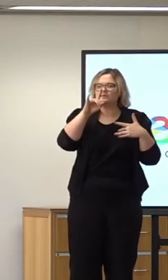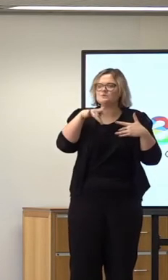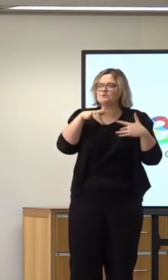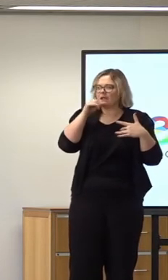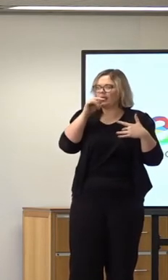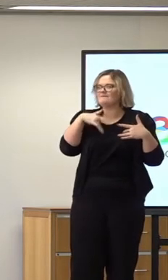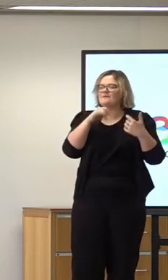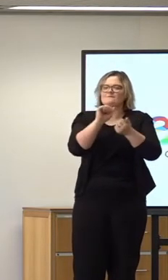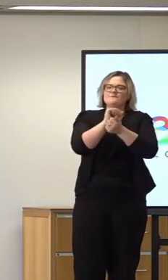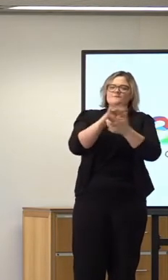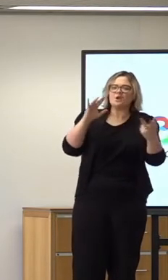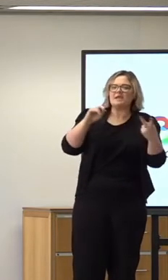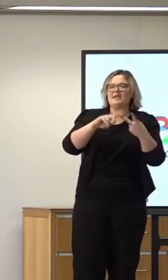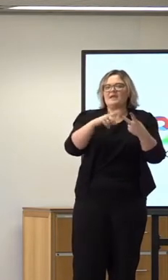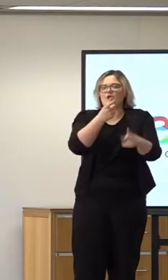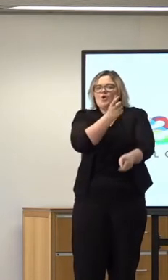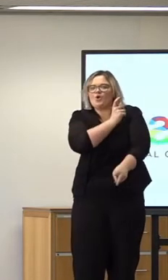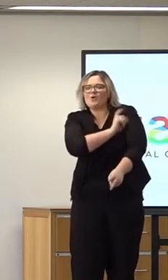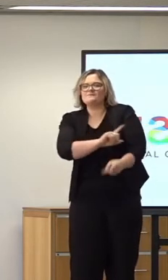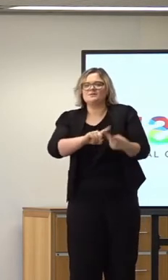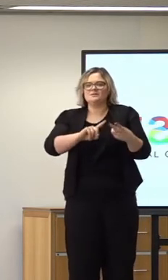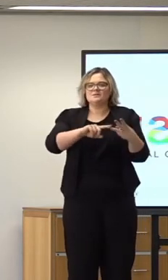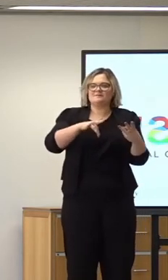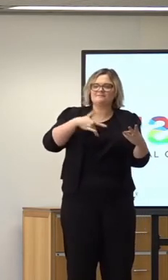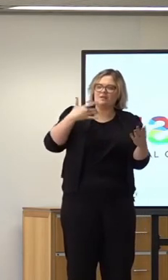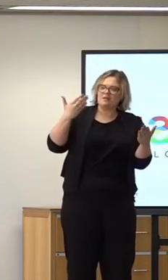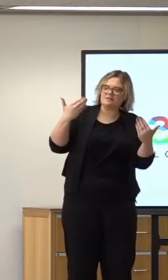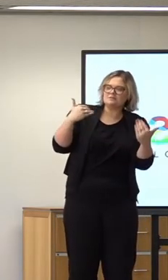and confident and welcome to speak